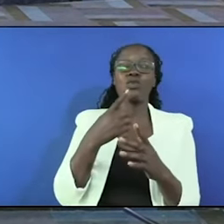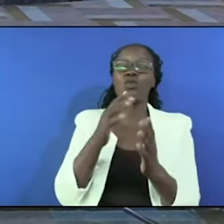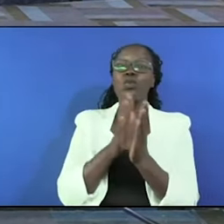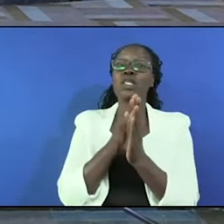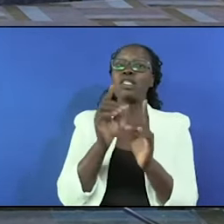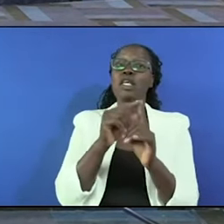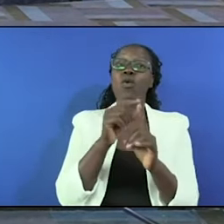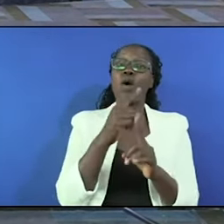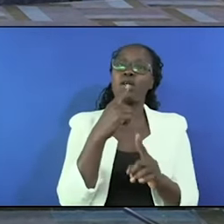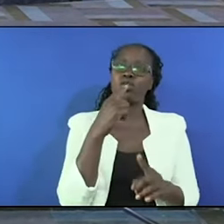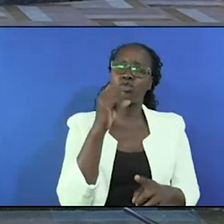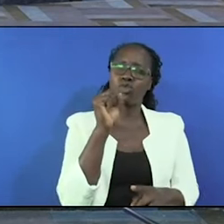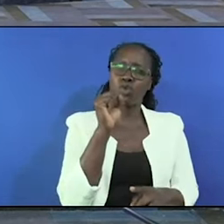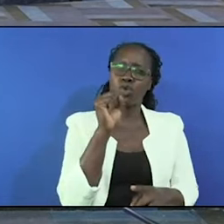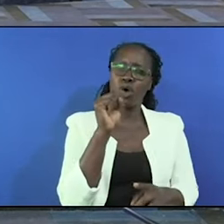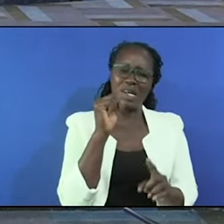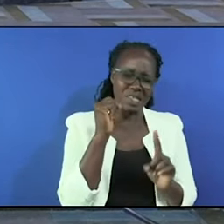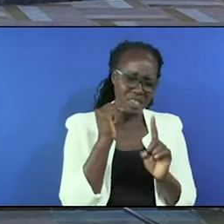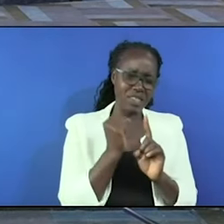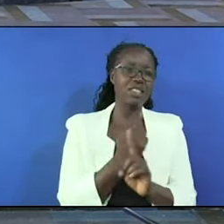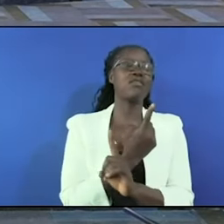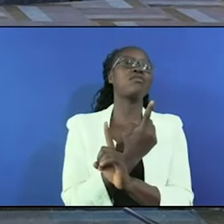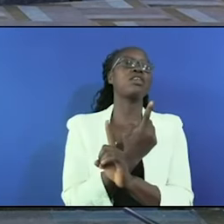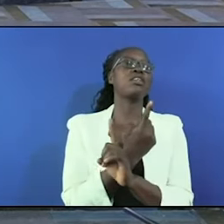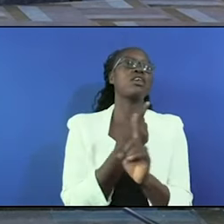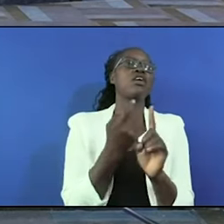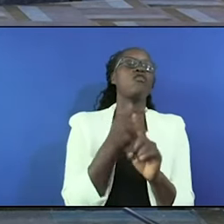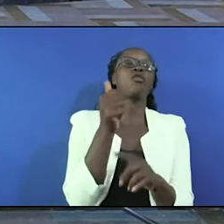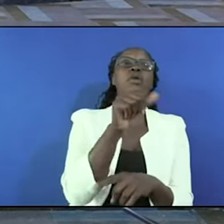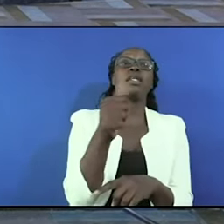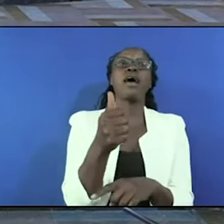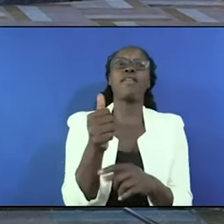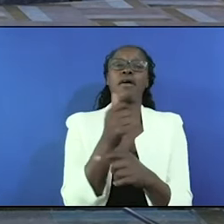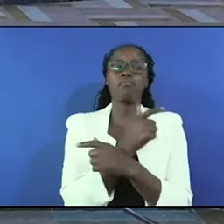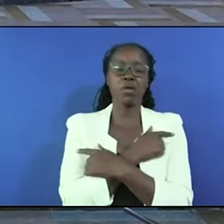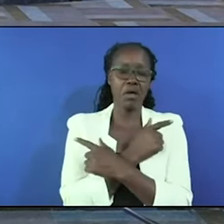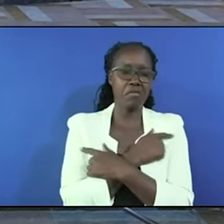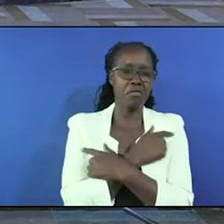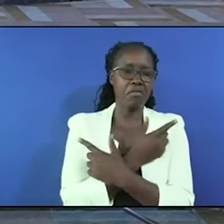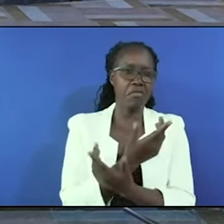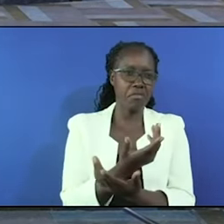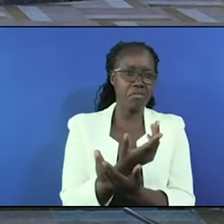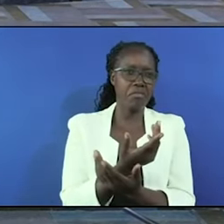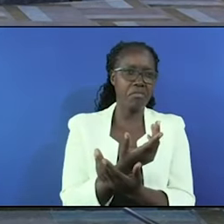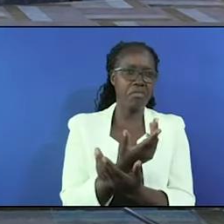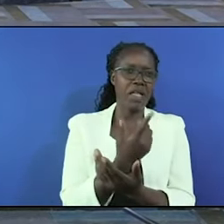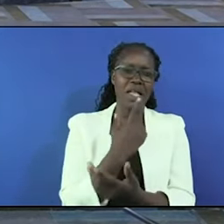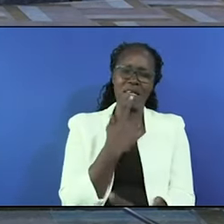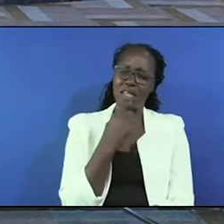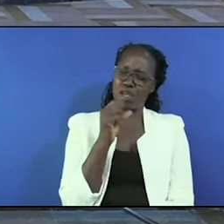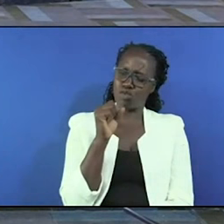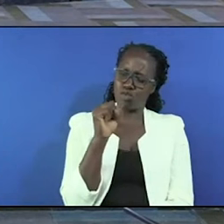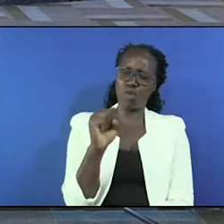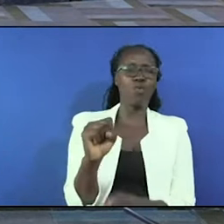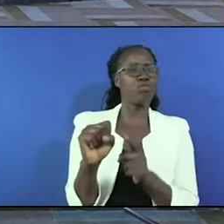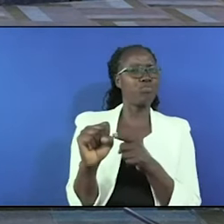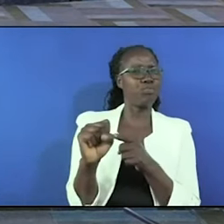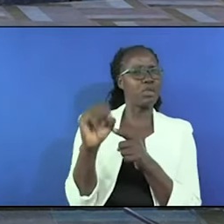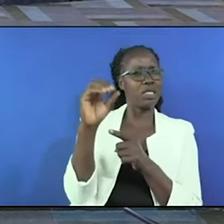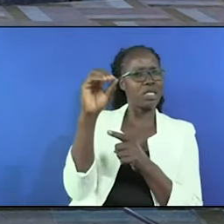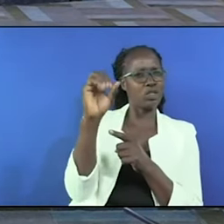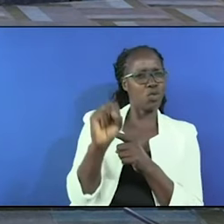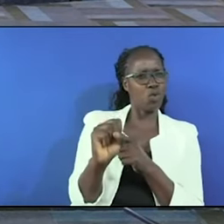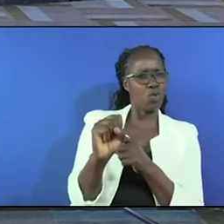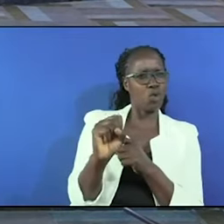It is so different from any other love. It is a soul loved